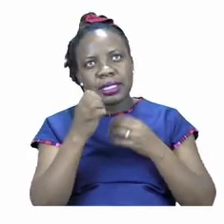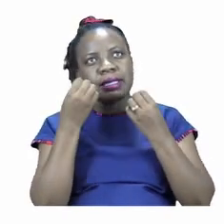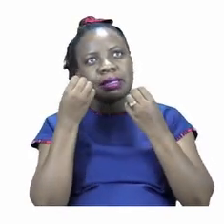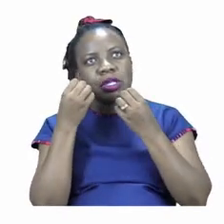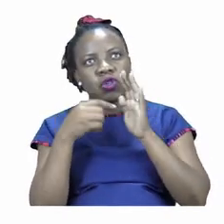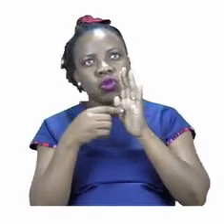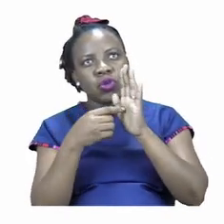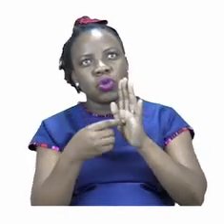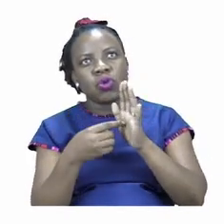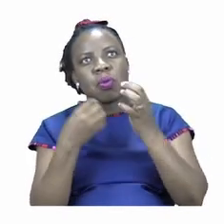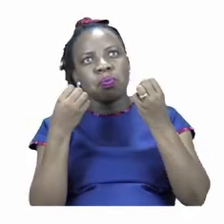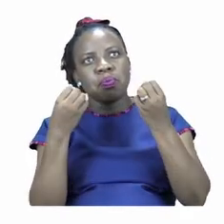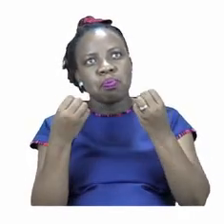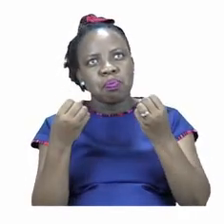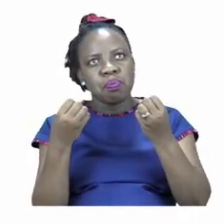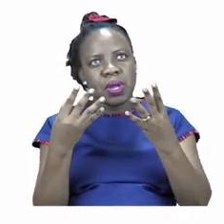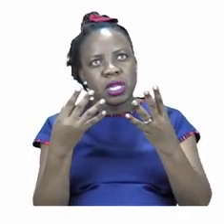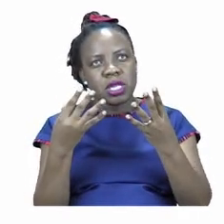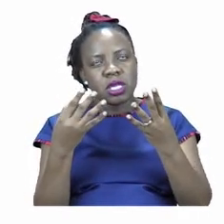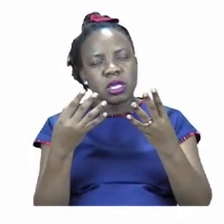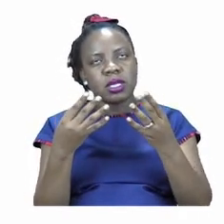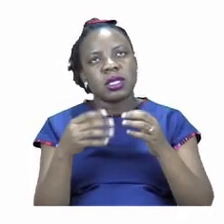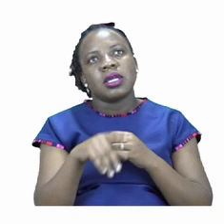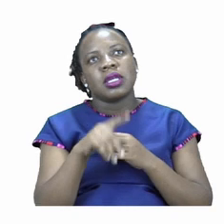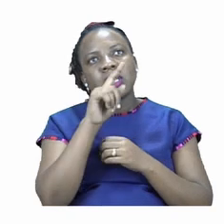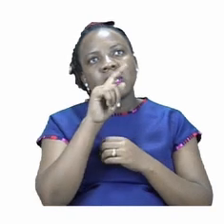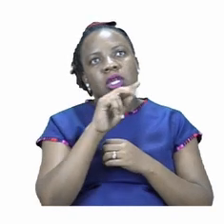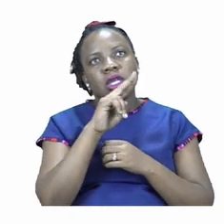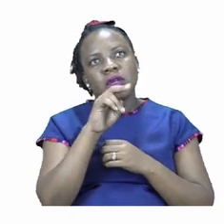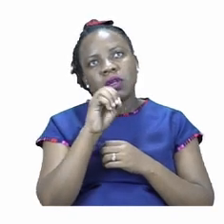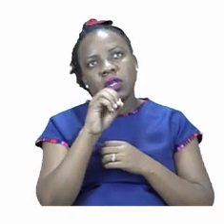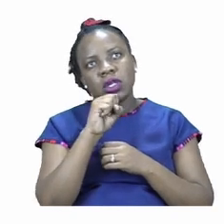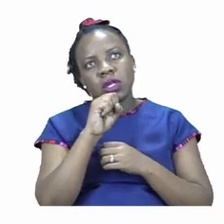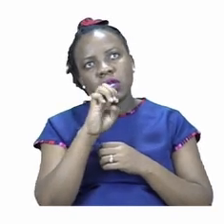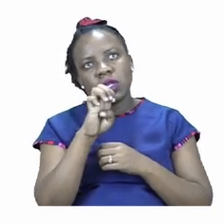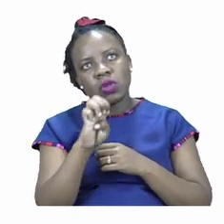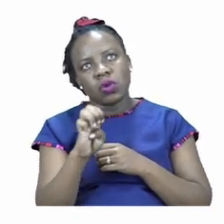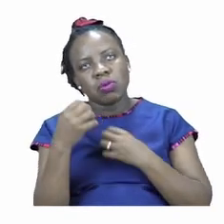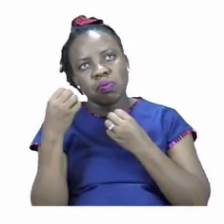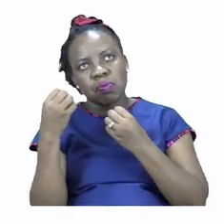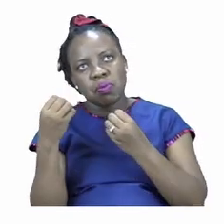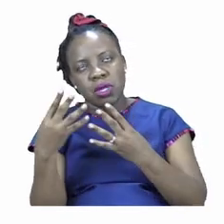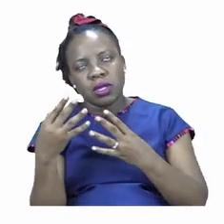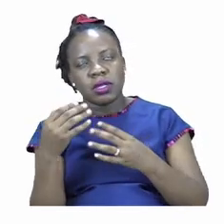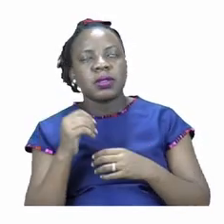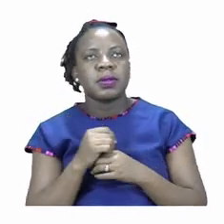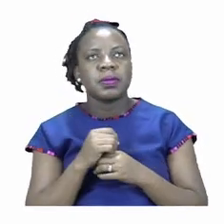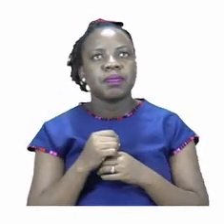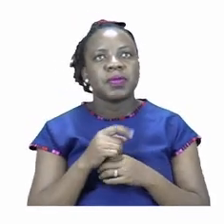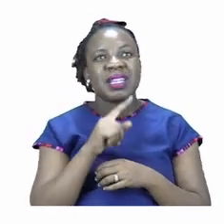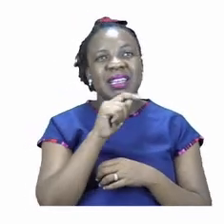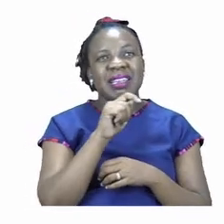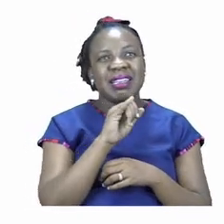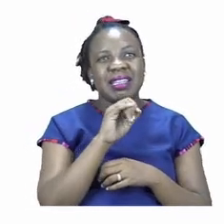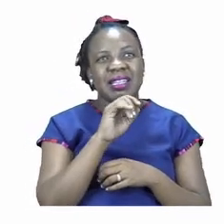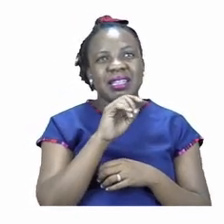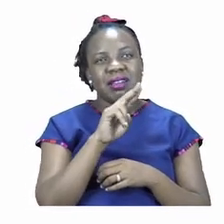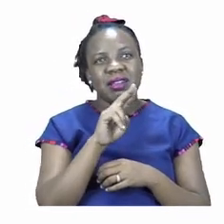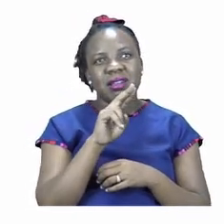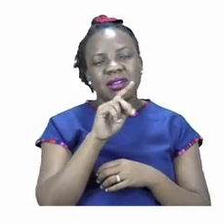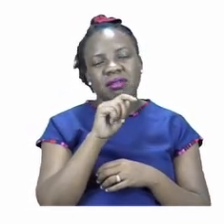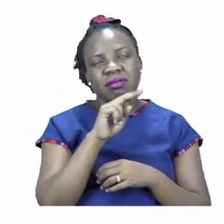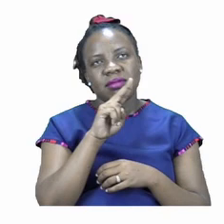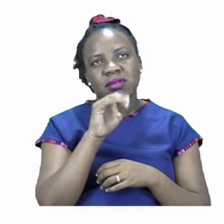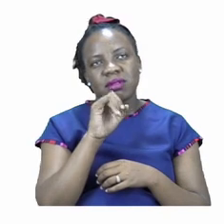Either this, that, these, or those. Let's try and do number 5 and number